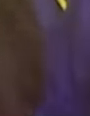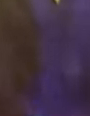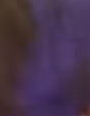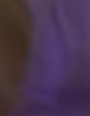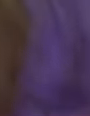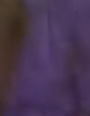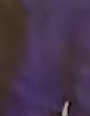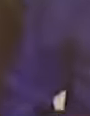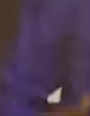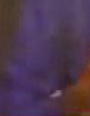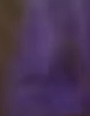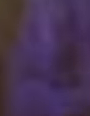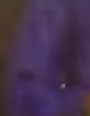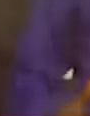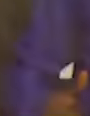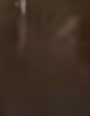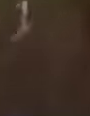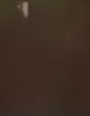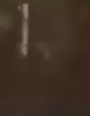katosh.